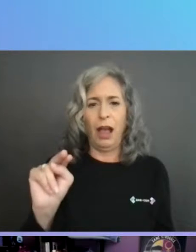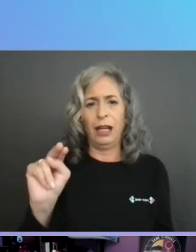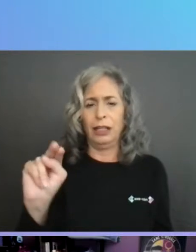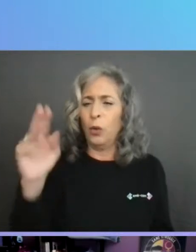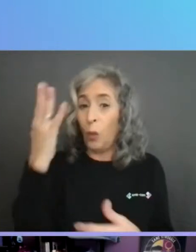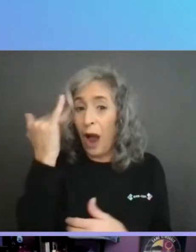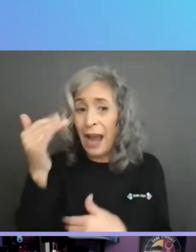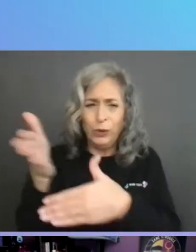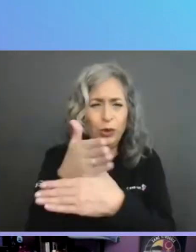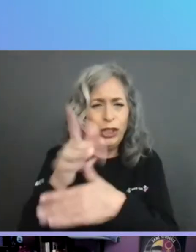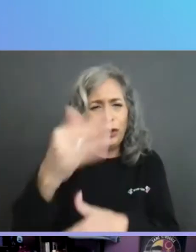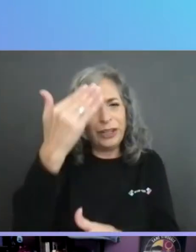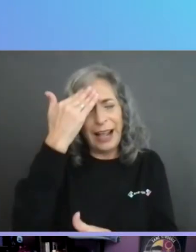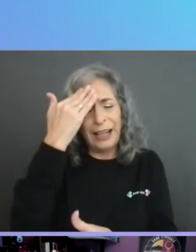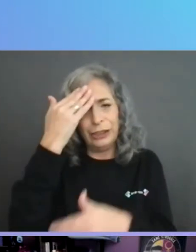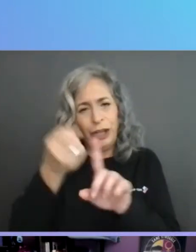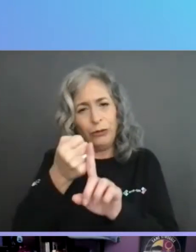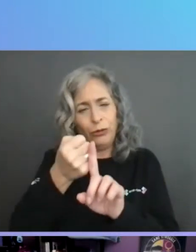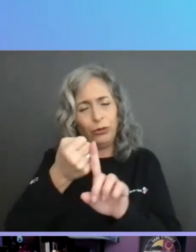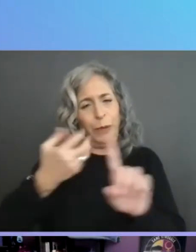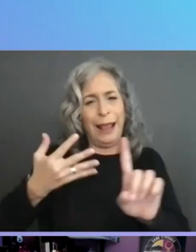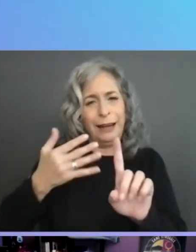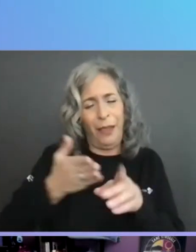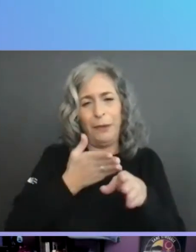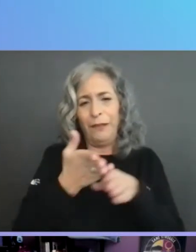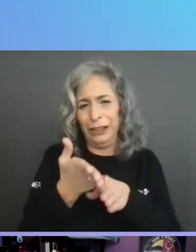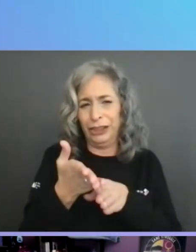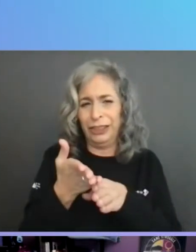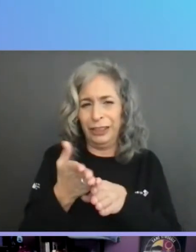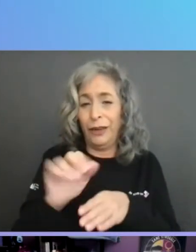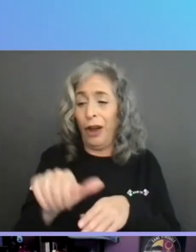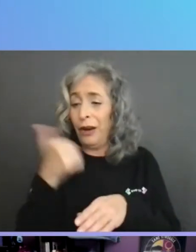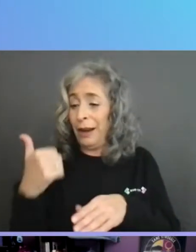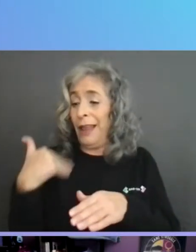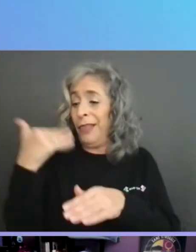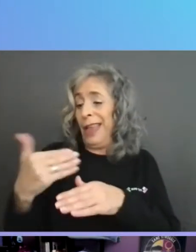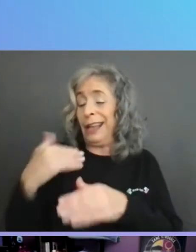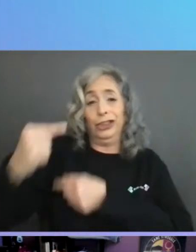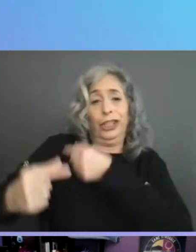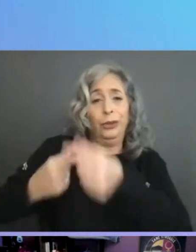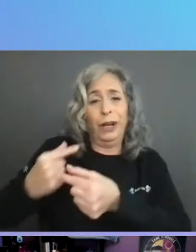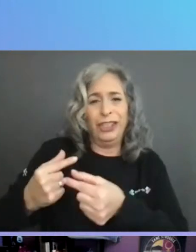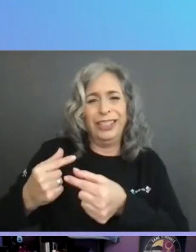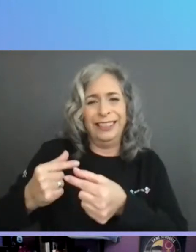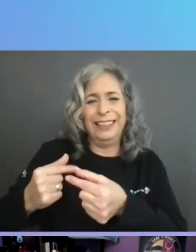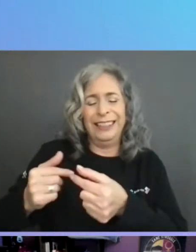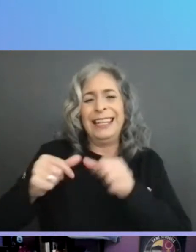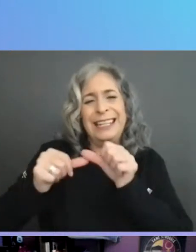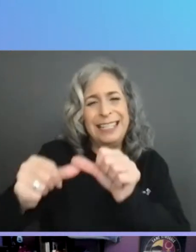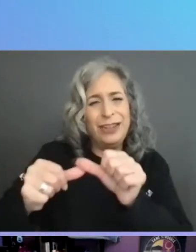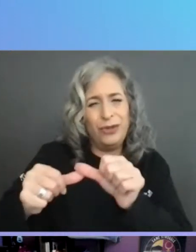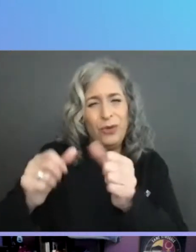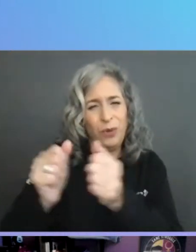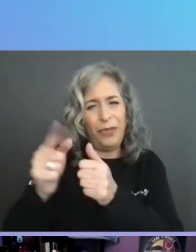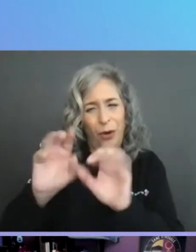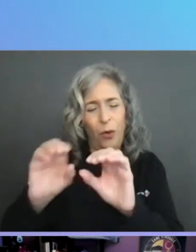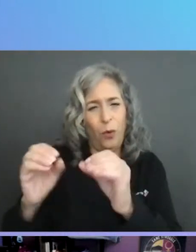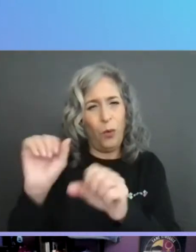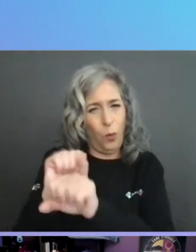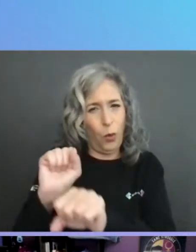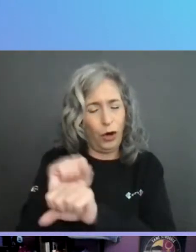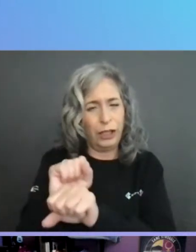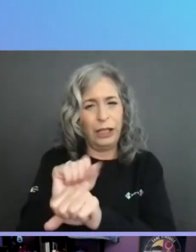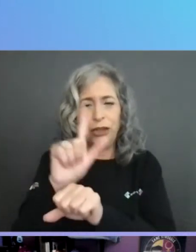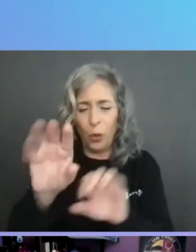knowledge and grow the profession and bring those next couple of generations forward. So your organization can take pride in knowing that